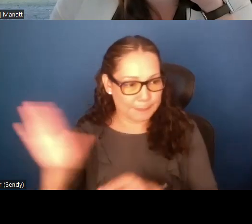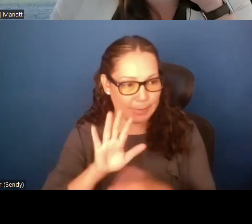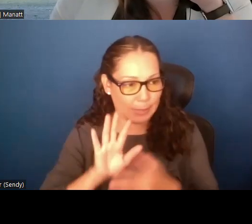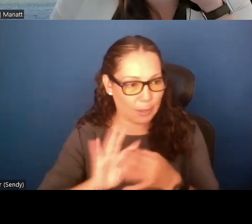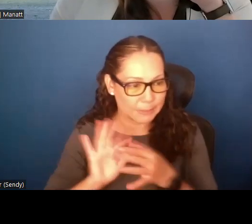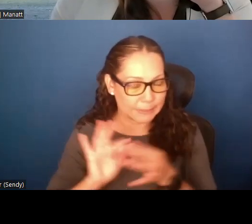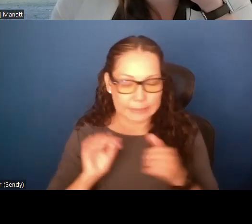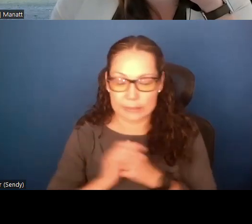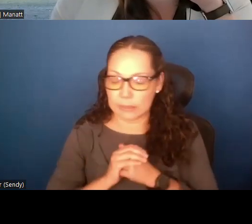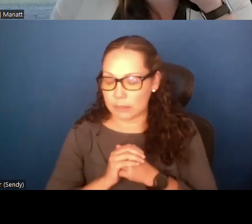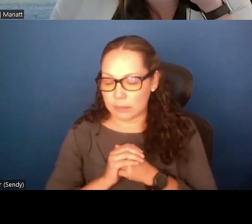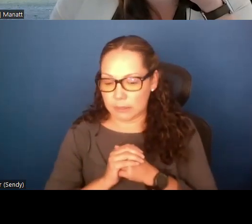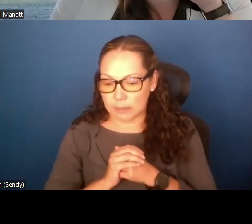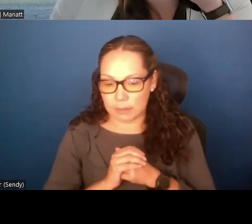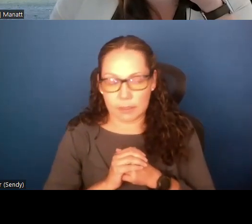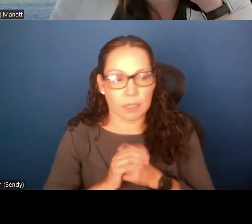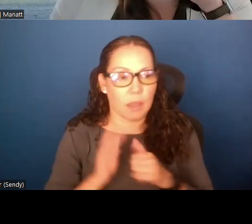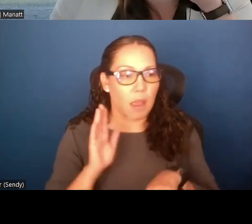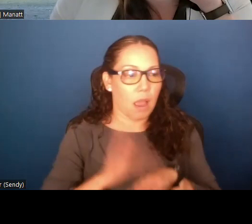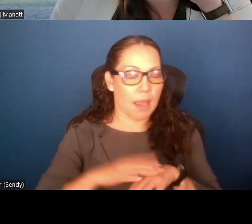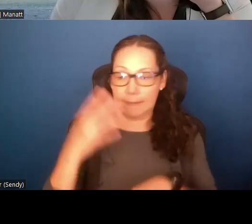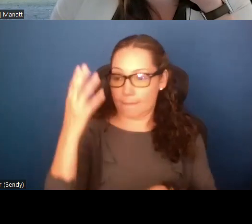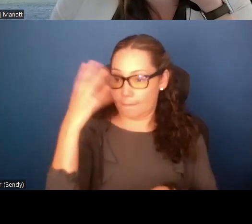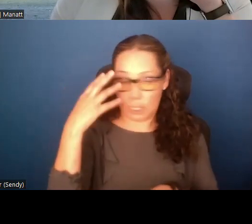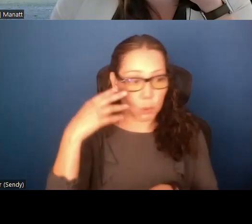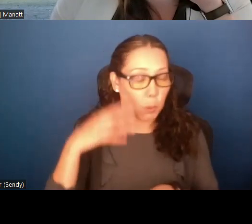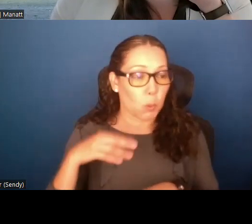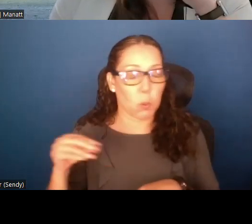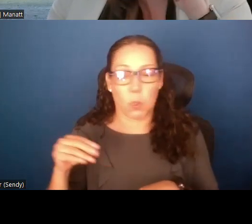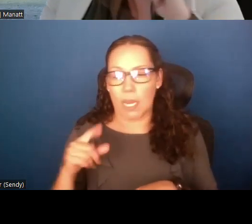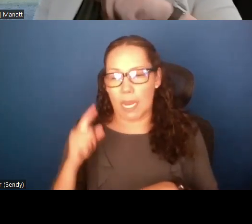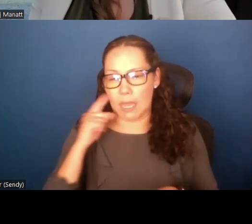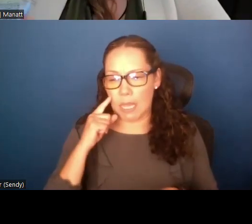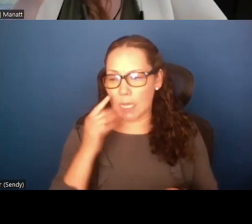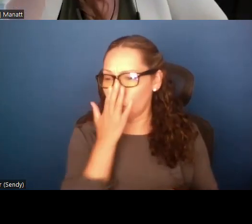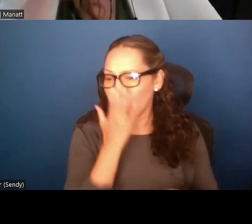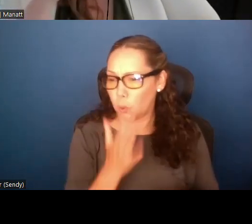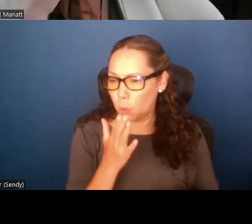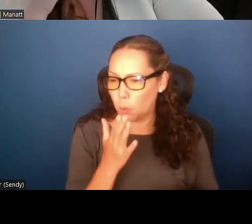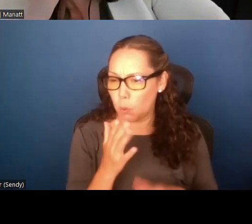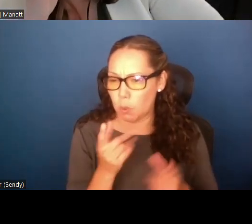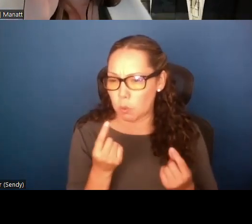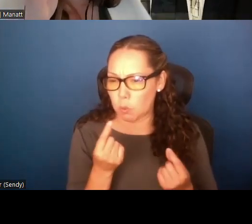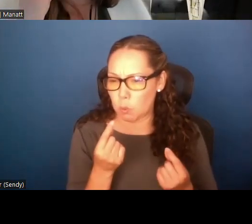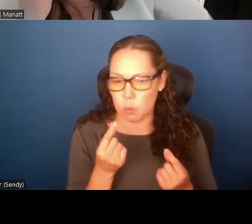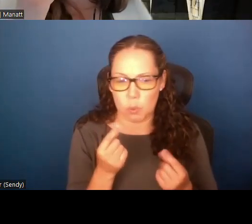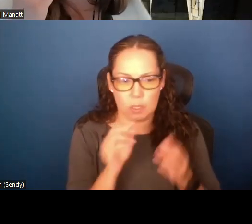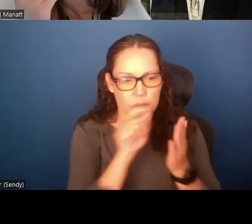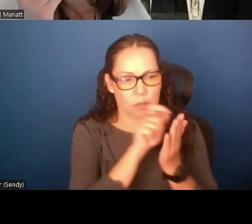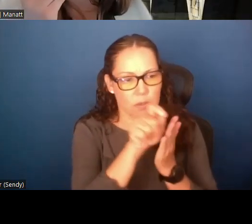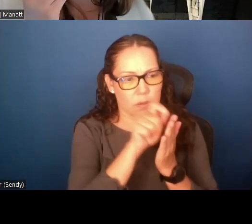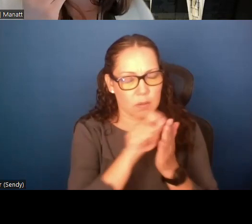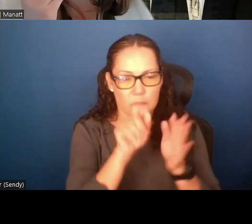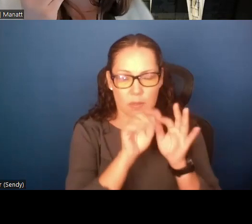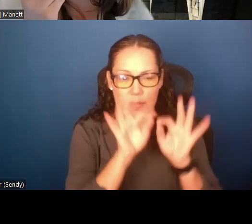and on video, I think a good way of framing this is to say the